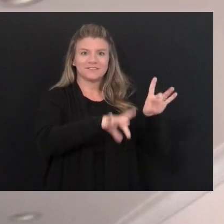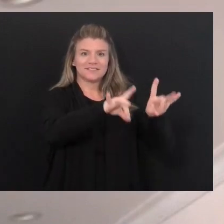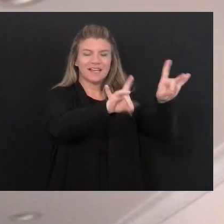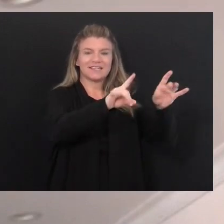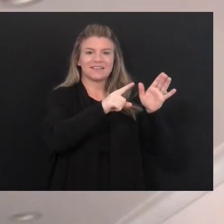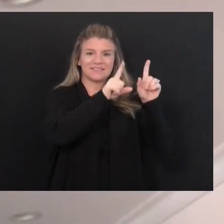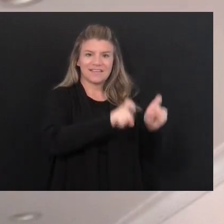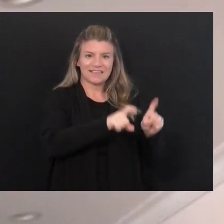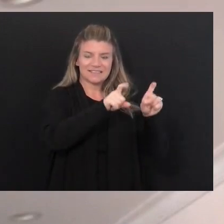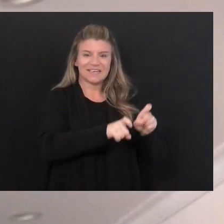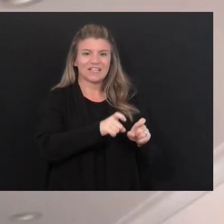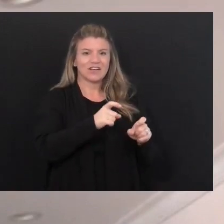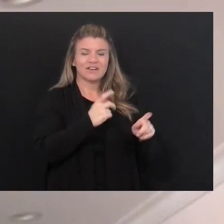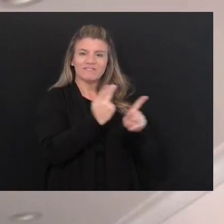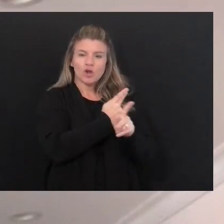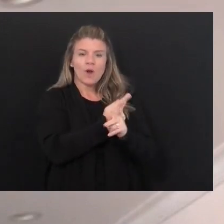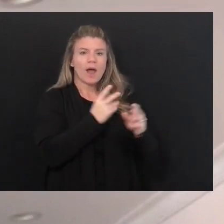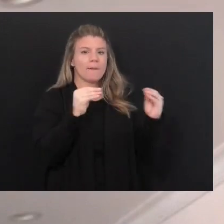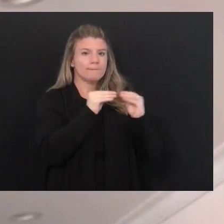And so there is some